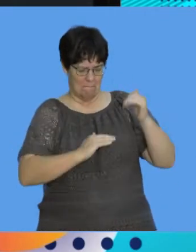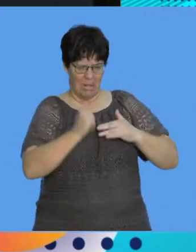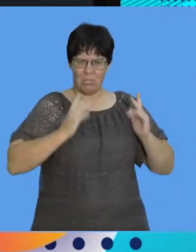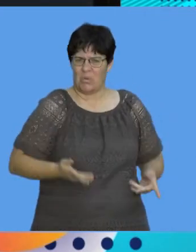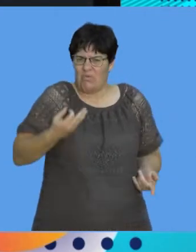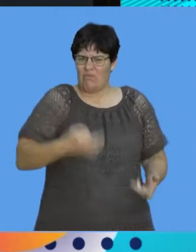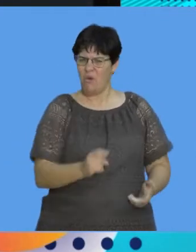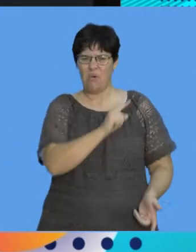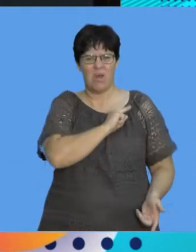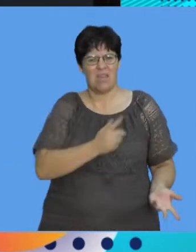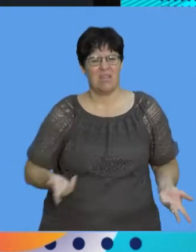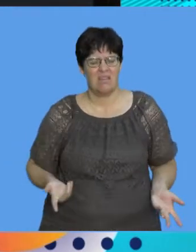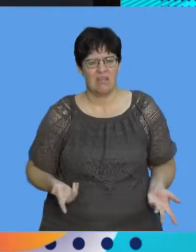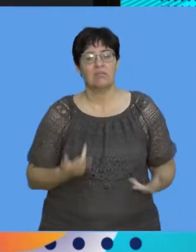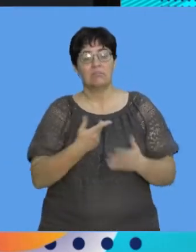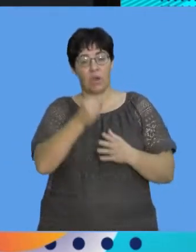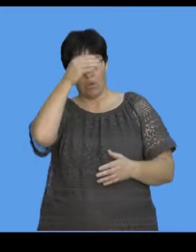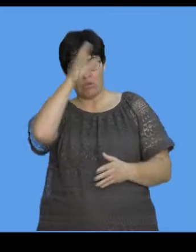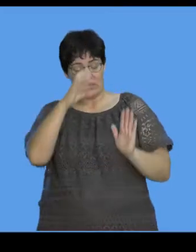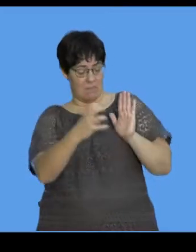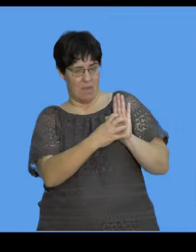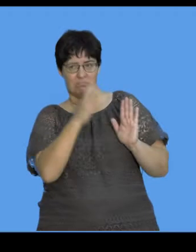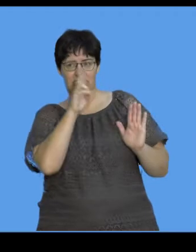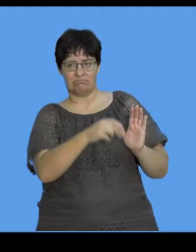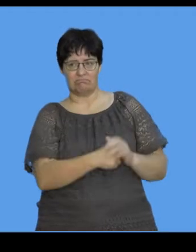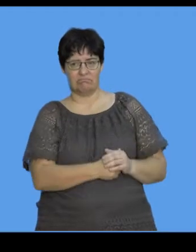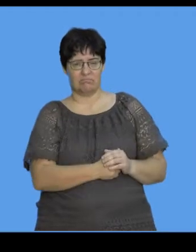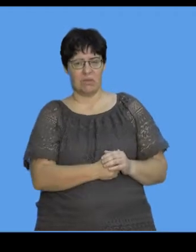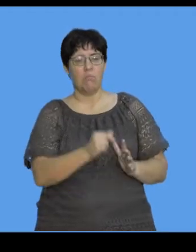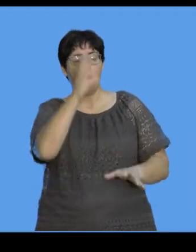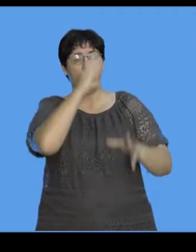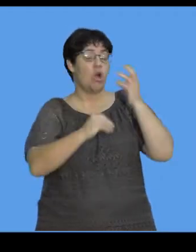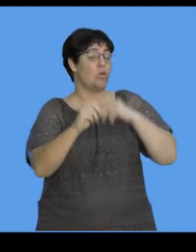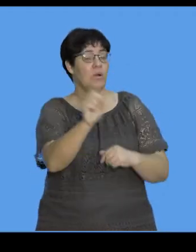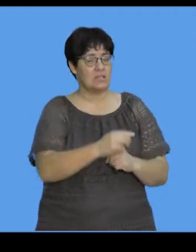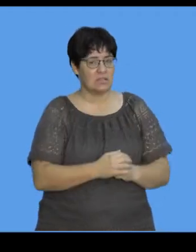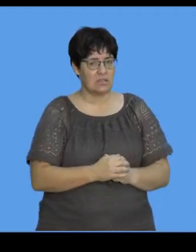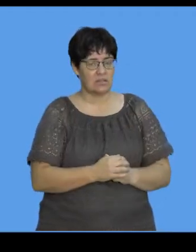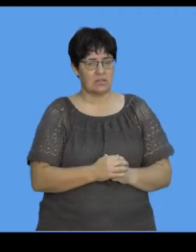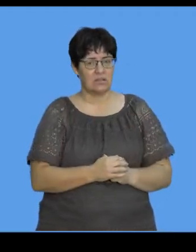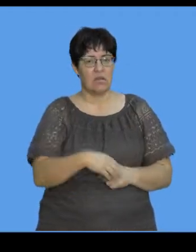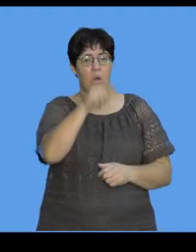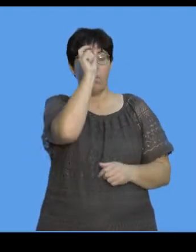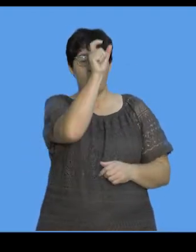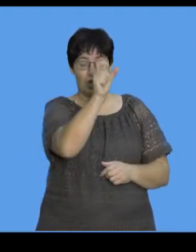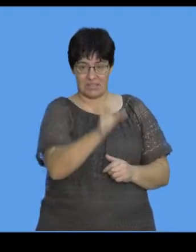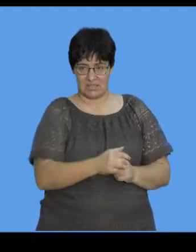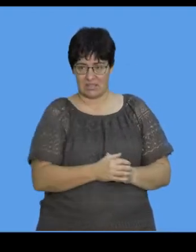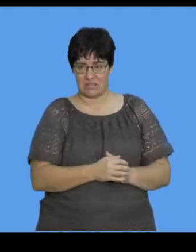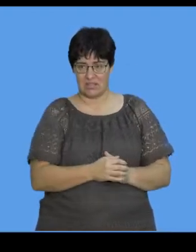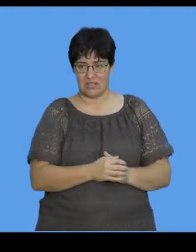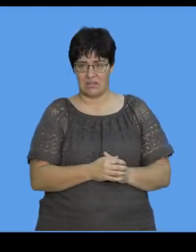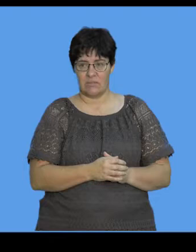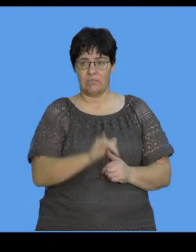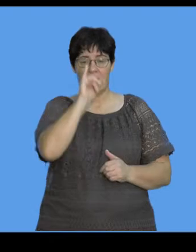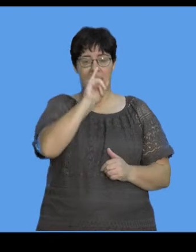going to look at today, if we look at the concept map, we're going to learn, all right, the terminology about